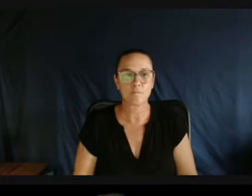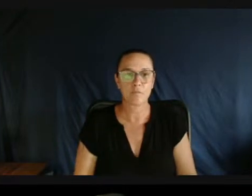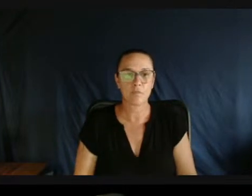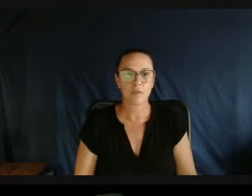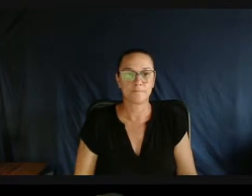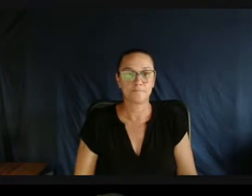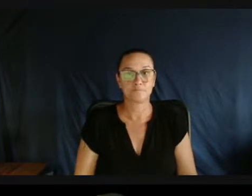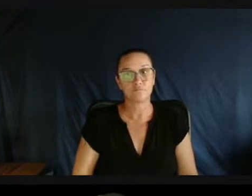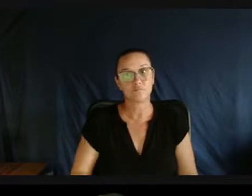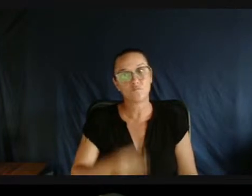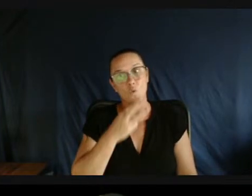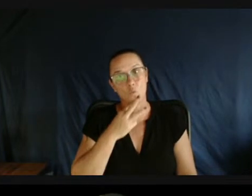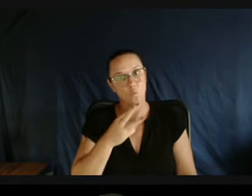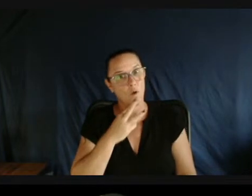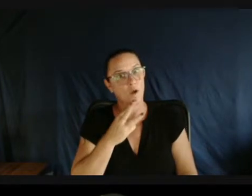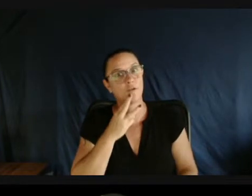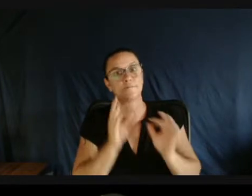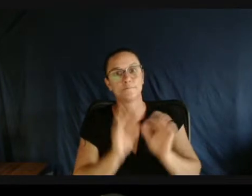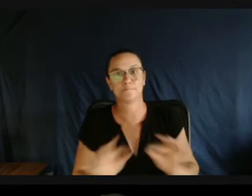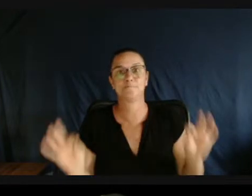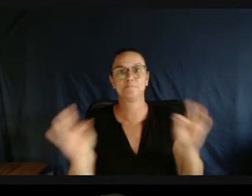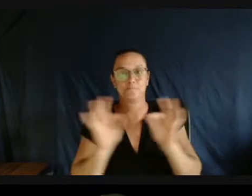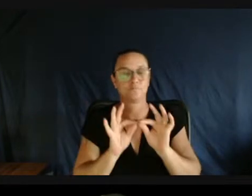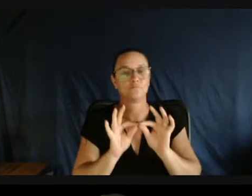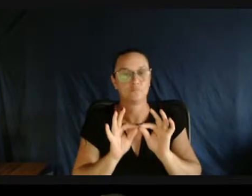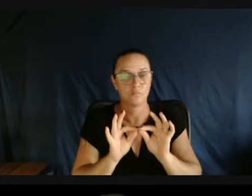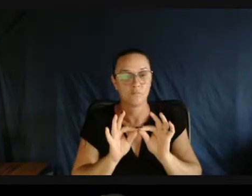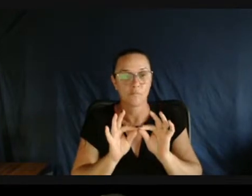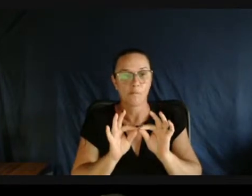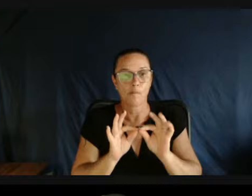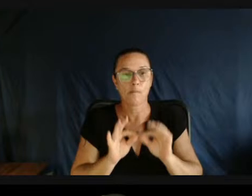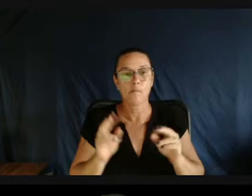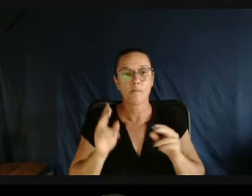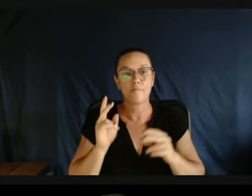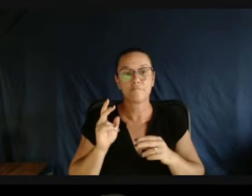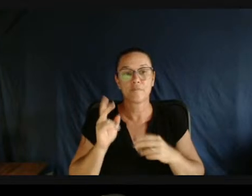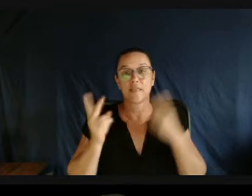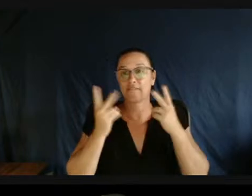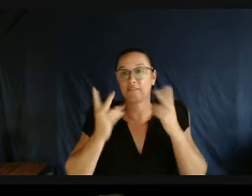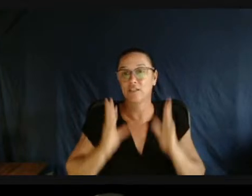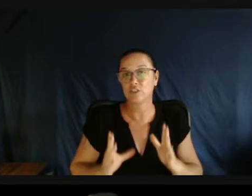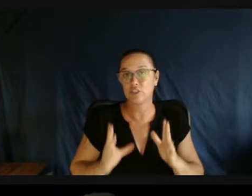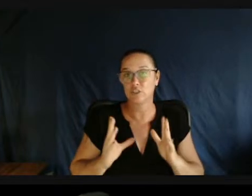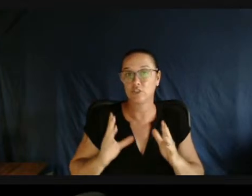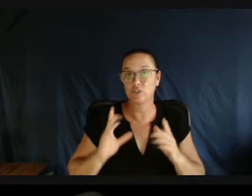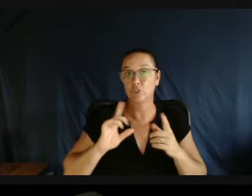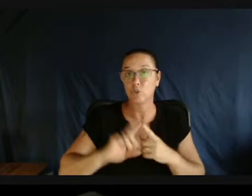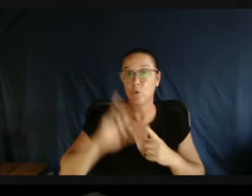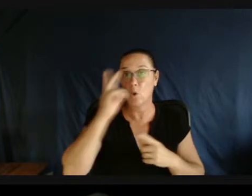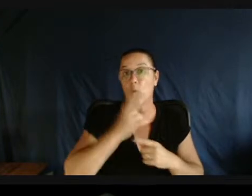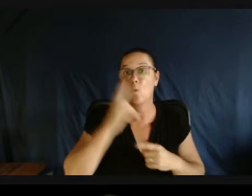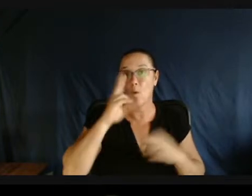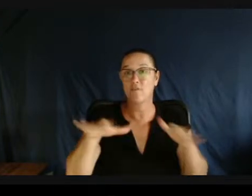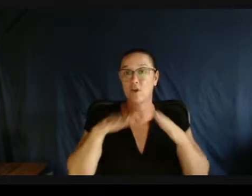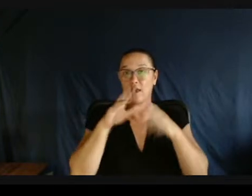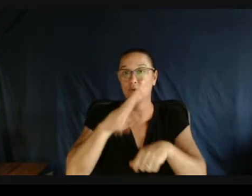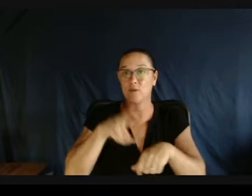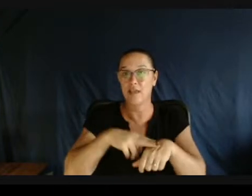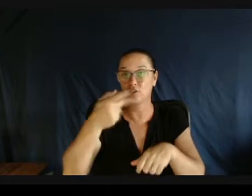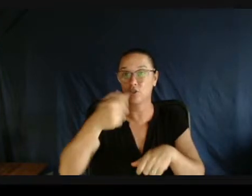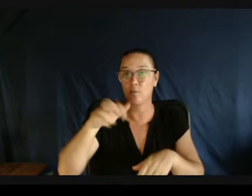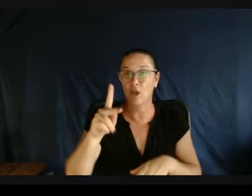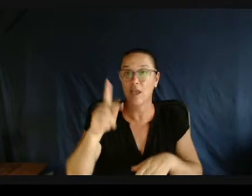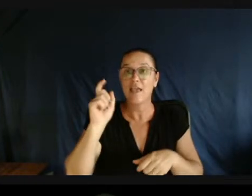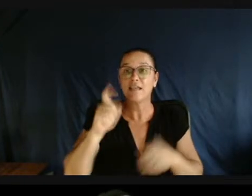Water is another one up there. The visitors to Hawaii Volcanoes National Park need to plan ahead and bring plenty of their